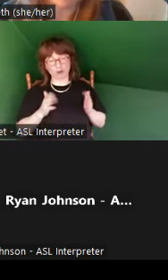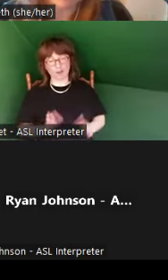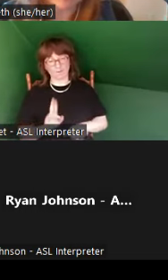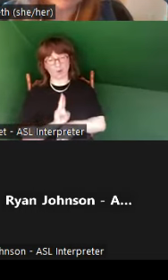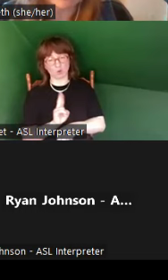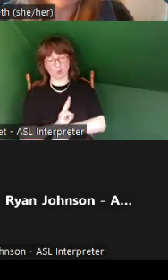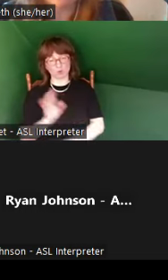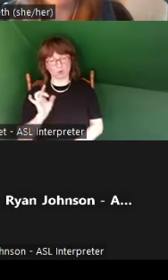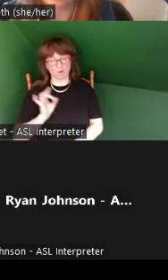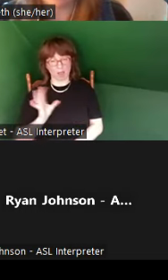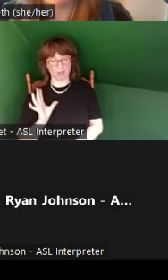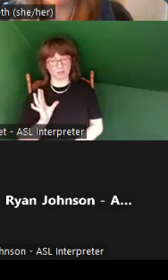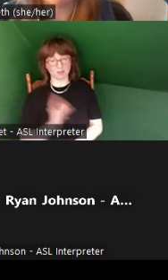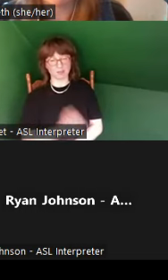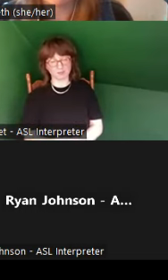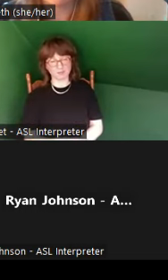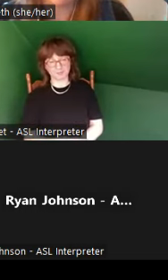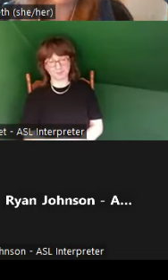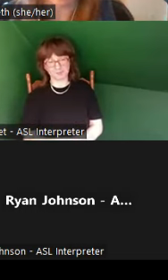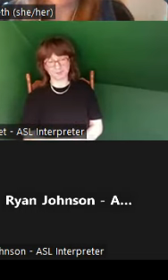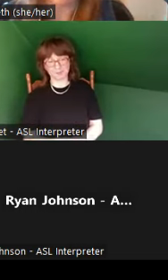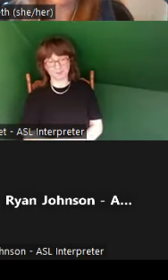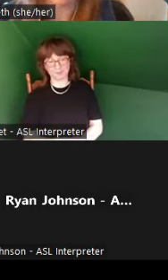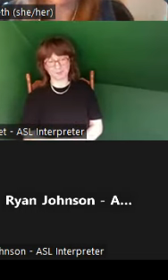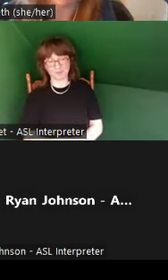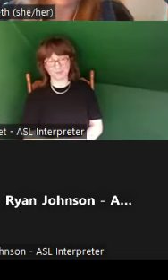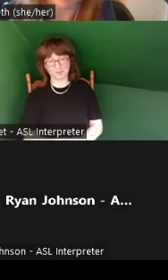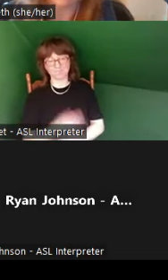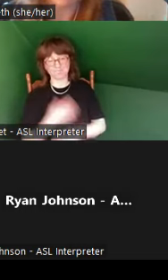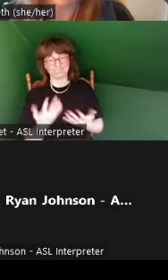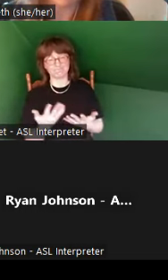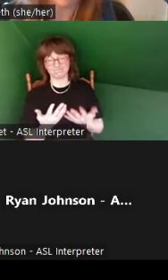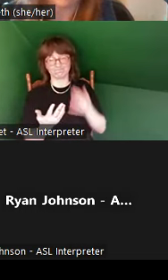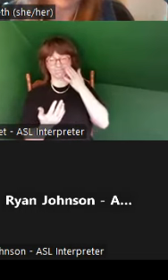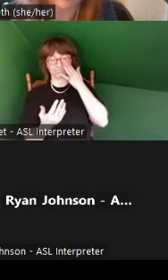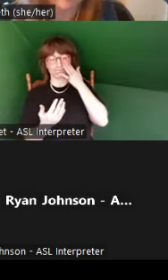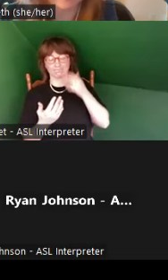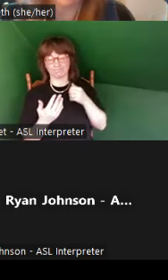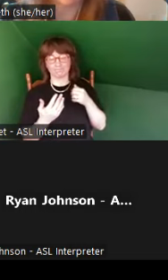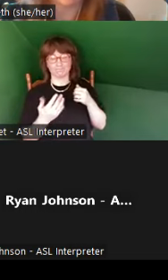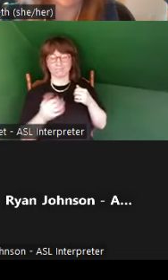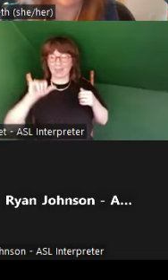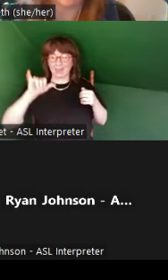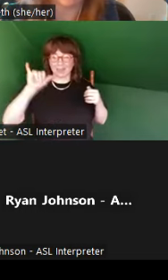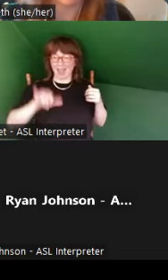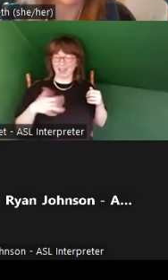to resistive violence. It's not people's first choice